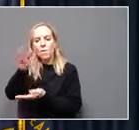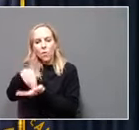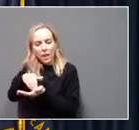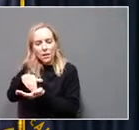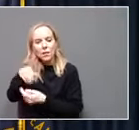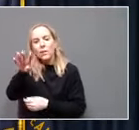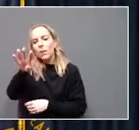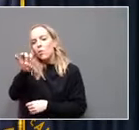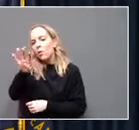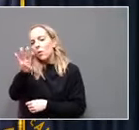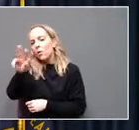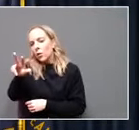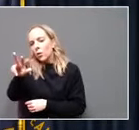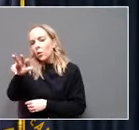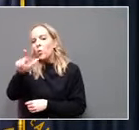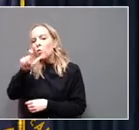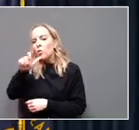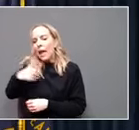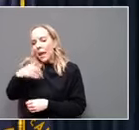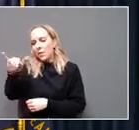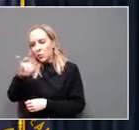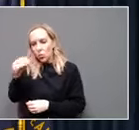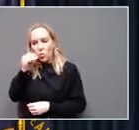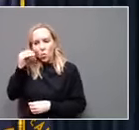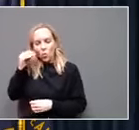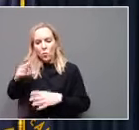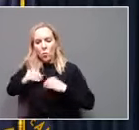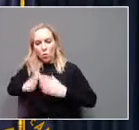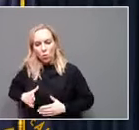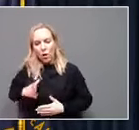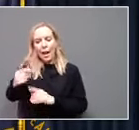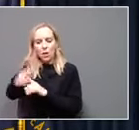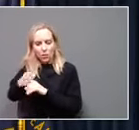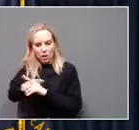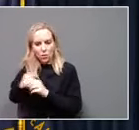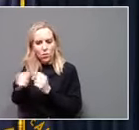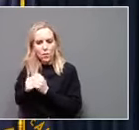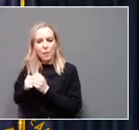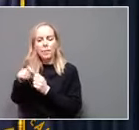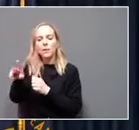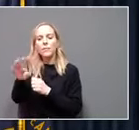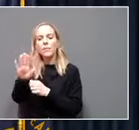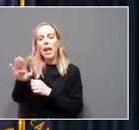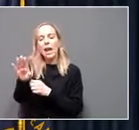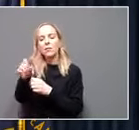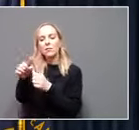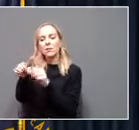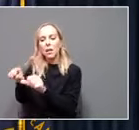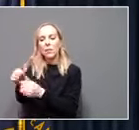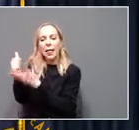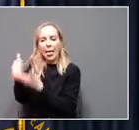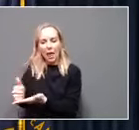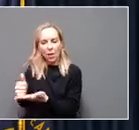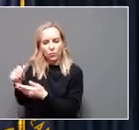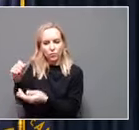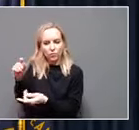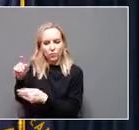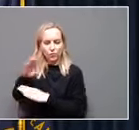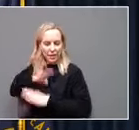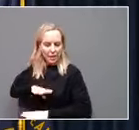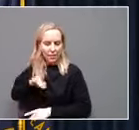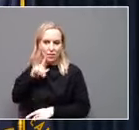4,943 insured homeowners and renters with deductible help. That's about $10 million. Again, that's